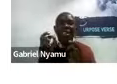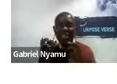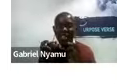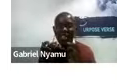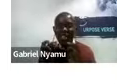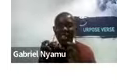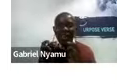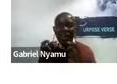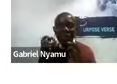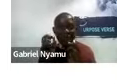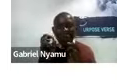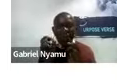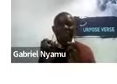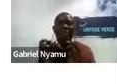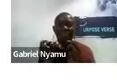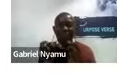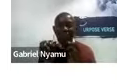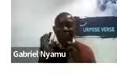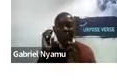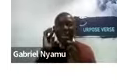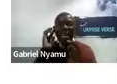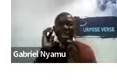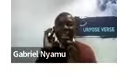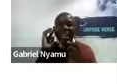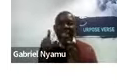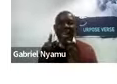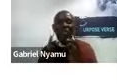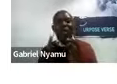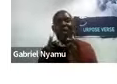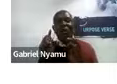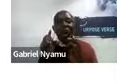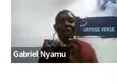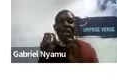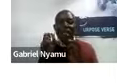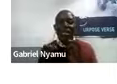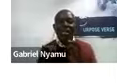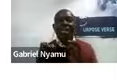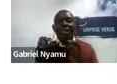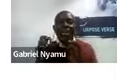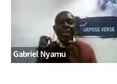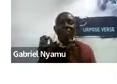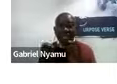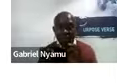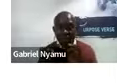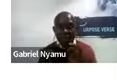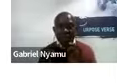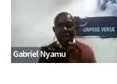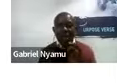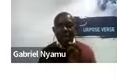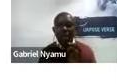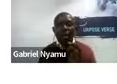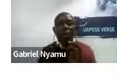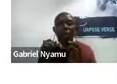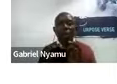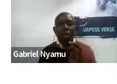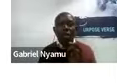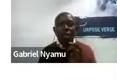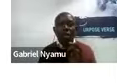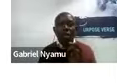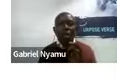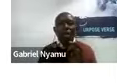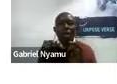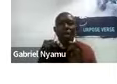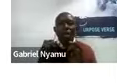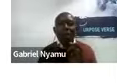struggle with this, and I will make you uncomfortable. That is actually one of the greatest limitations for us. Why?